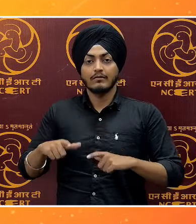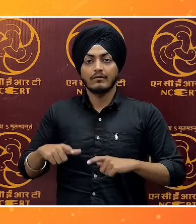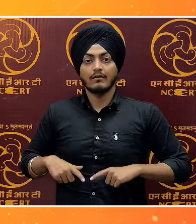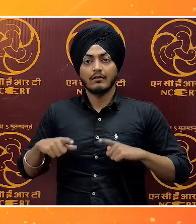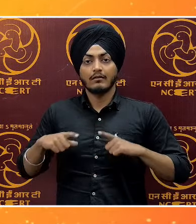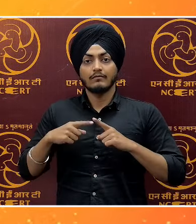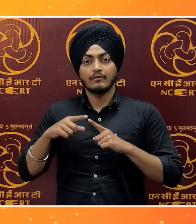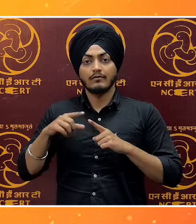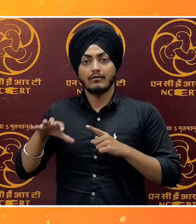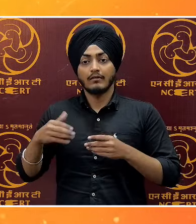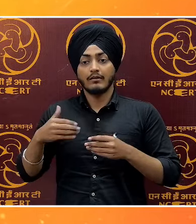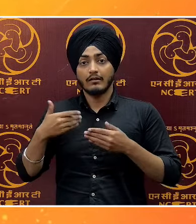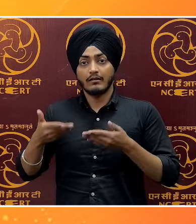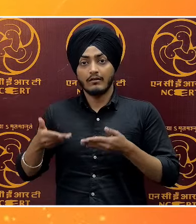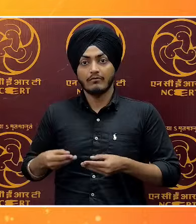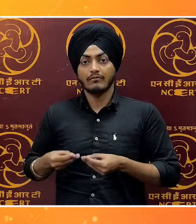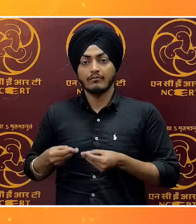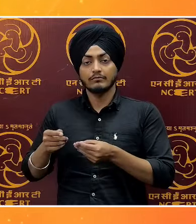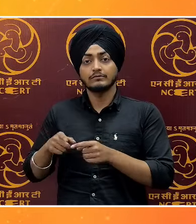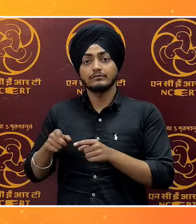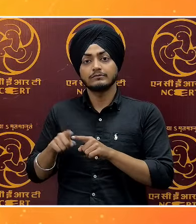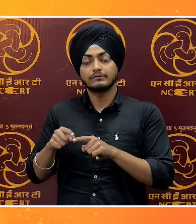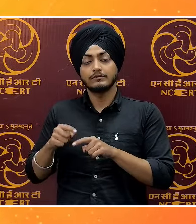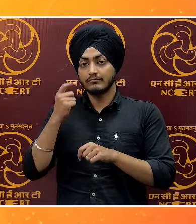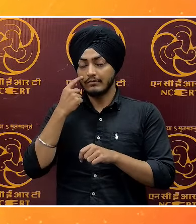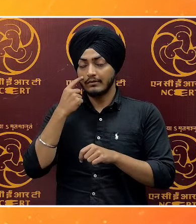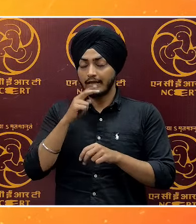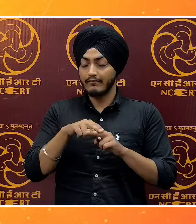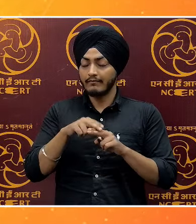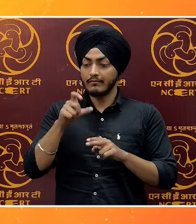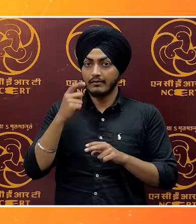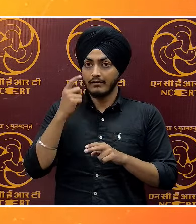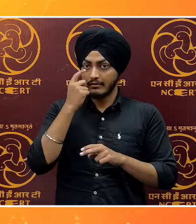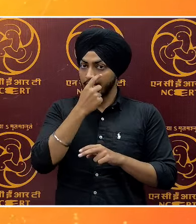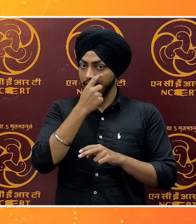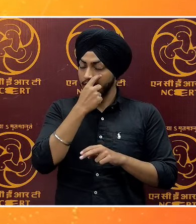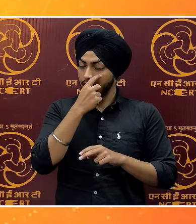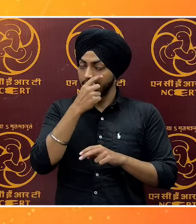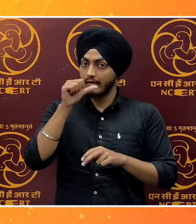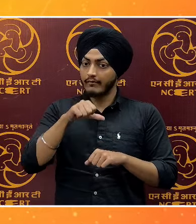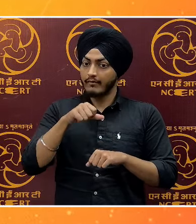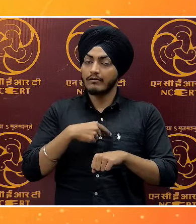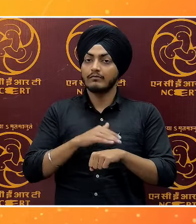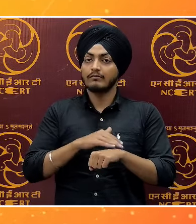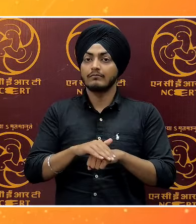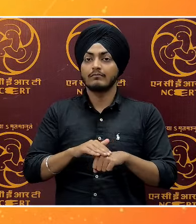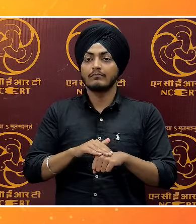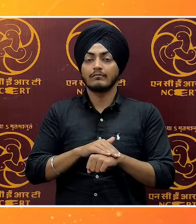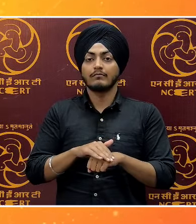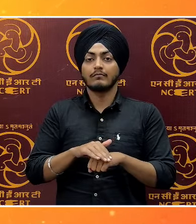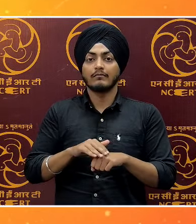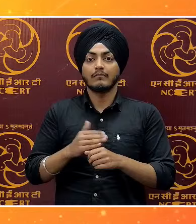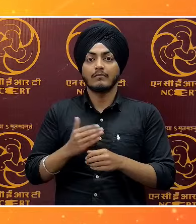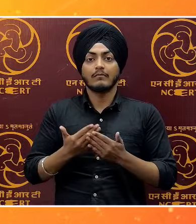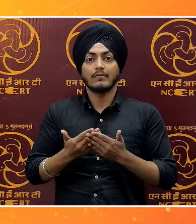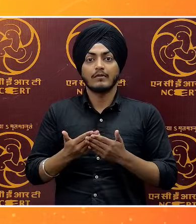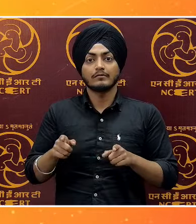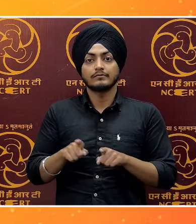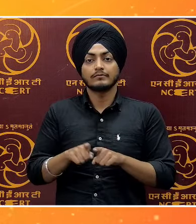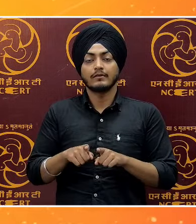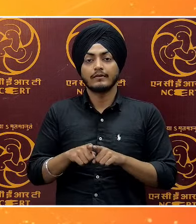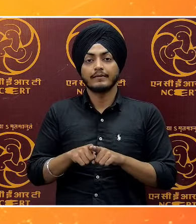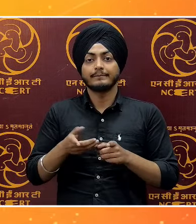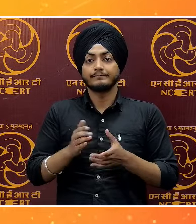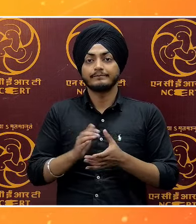I have given the Braille version of the same so that student can learn the spellings also. Yes. And here you can see the picture of a town.